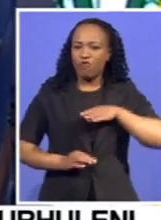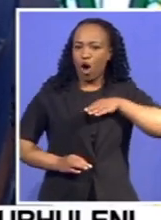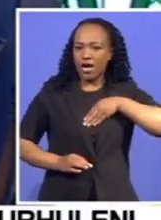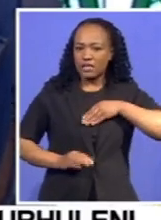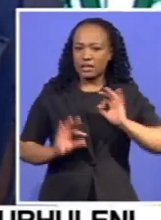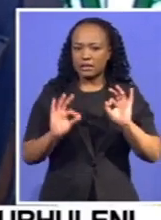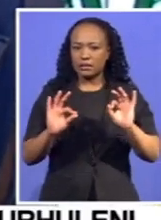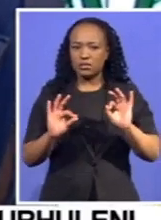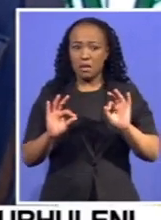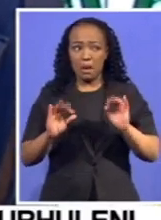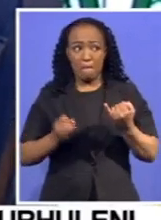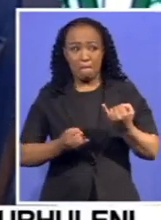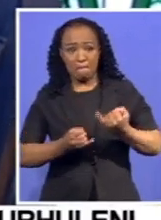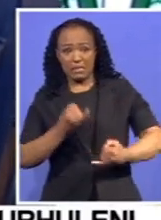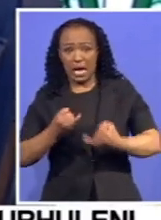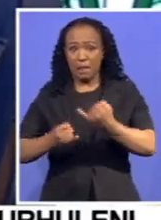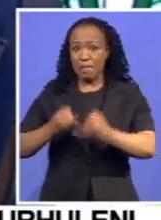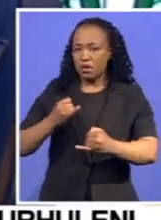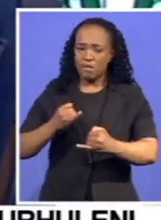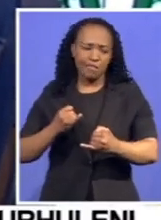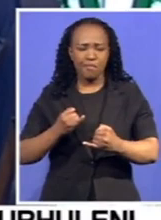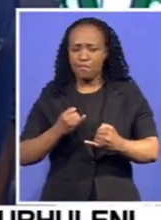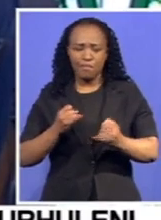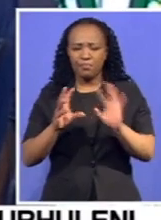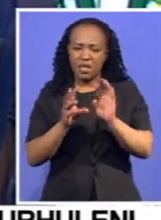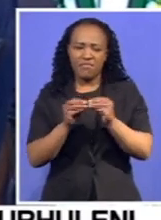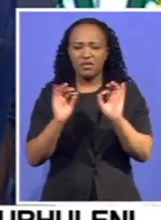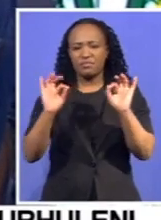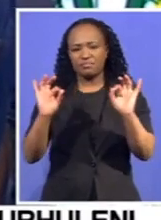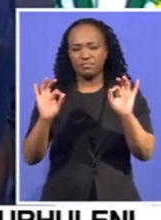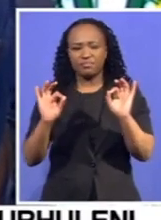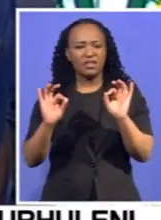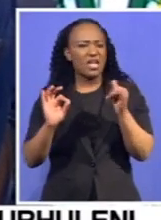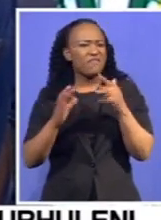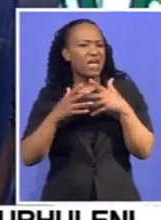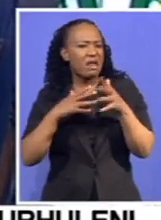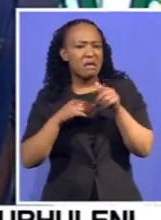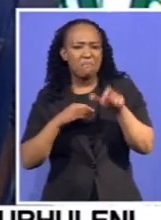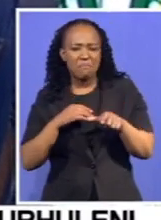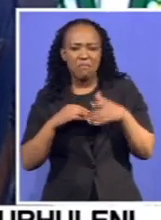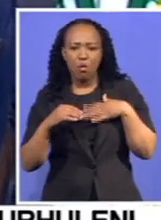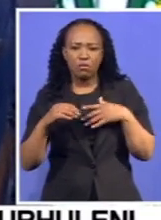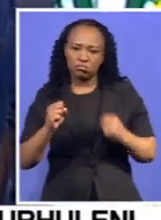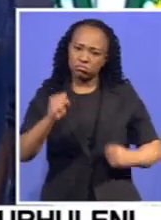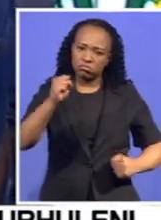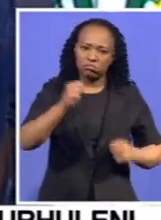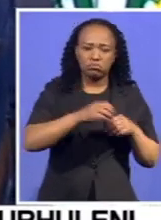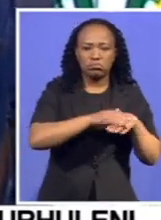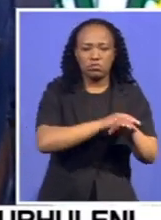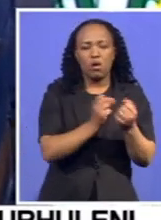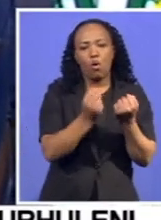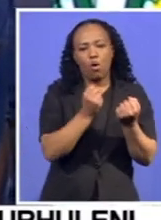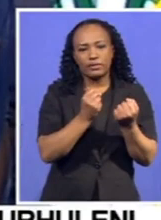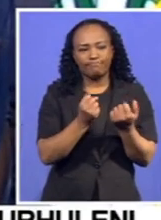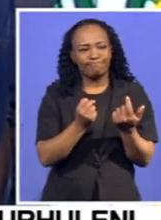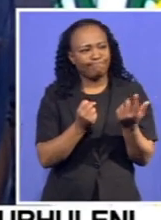or misstep that has occurred in the process. And I believe that if anyone was to take the issue to court, they probably